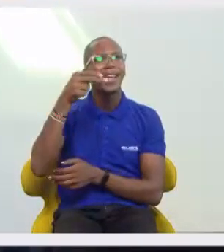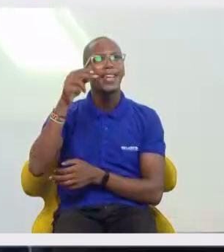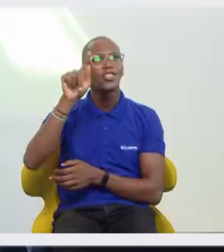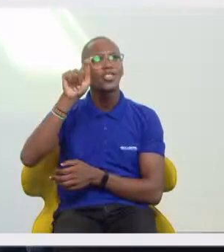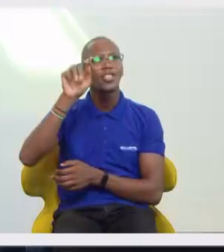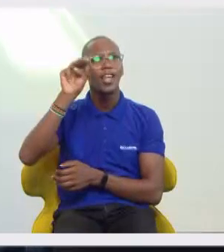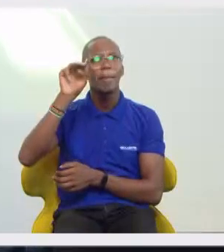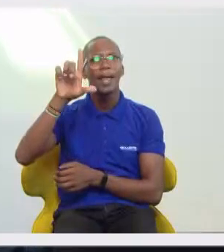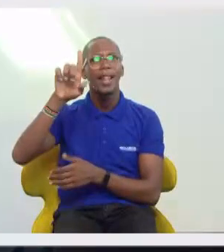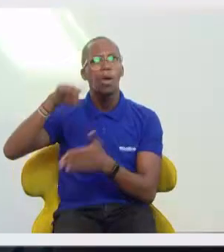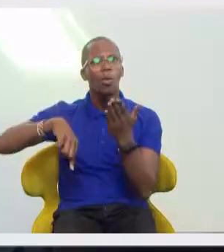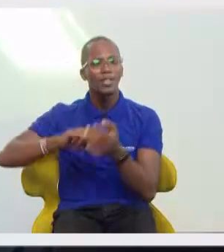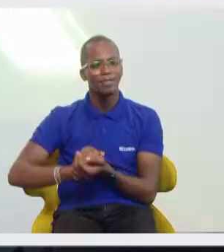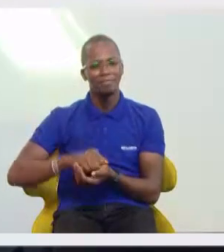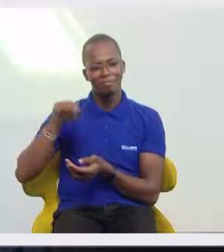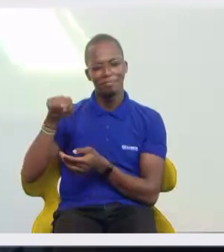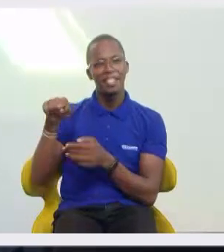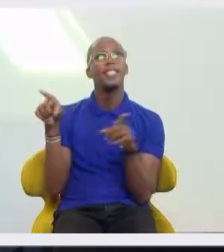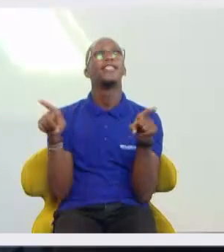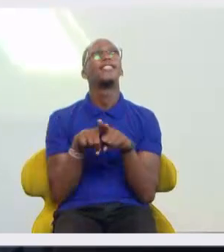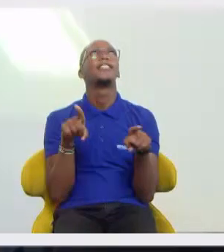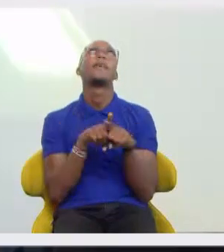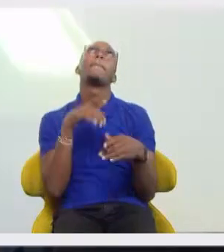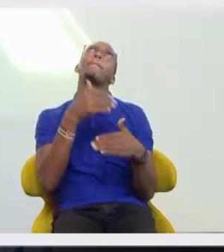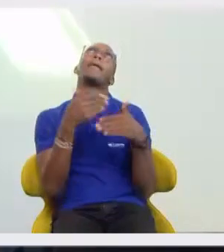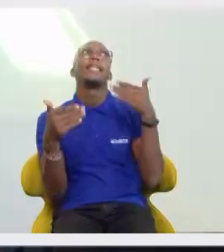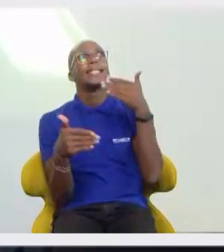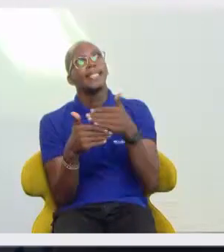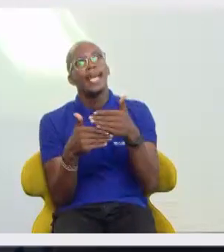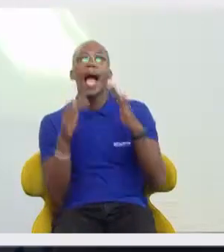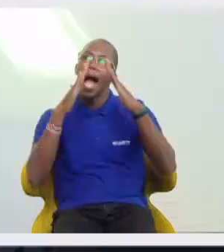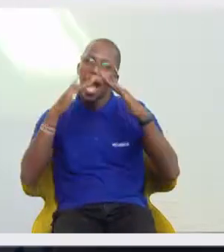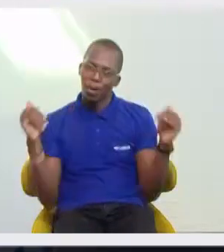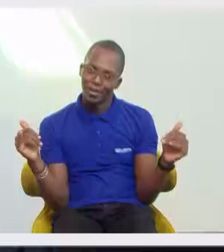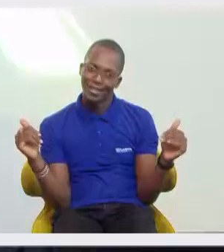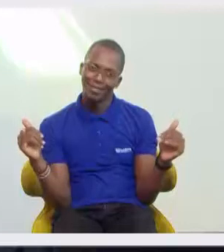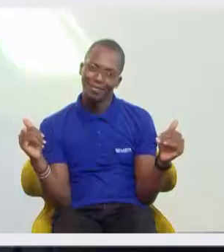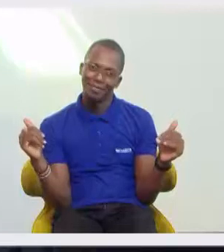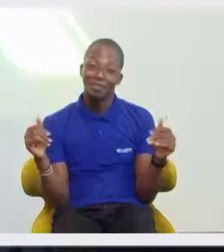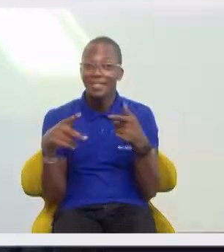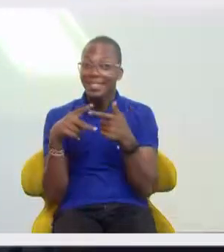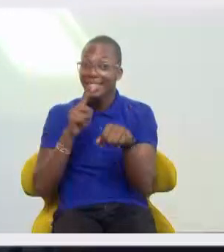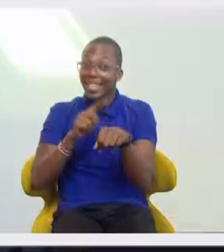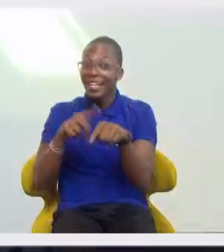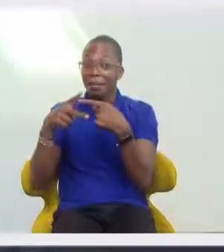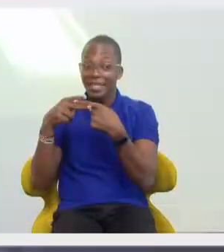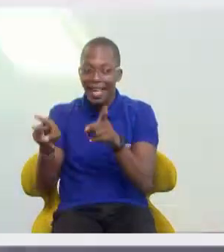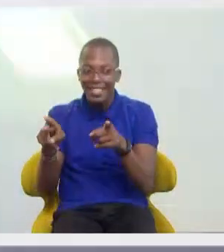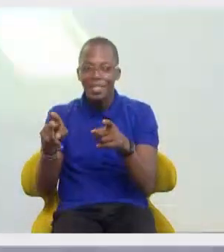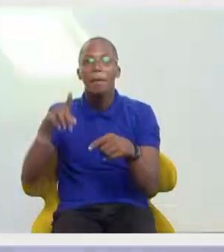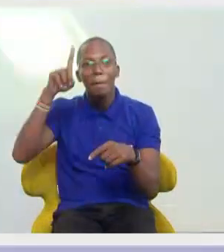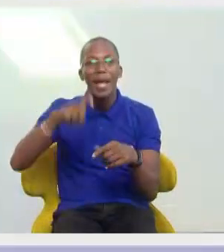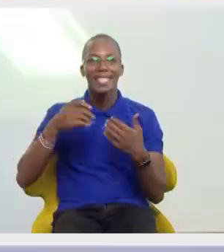So HTML is like building a house. When starting a house, you must have